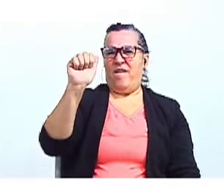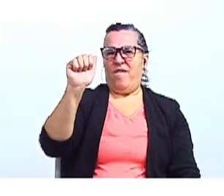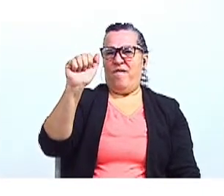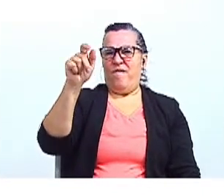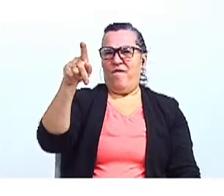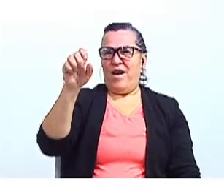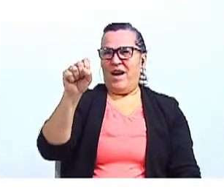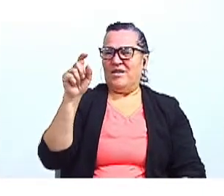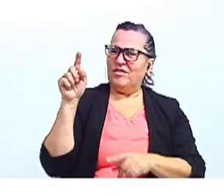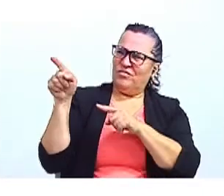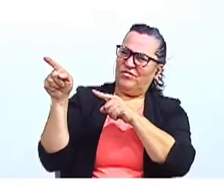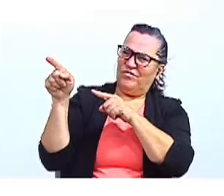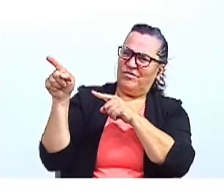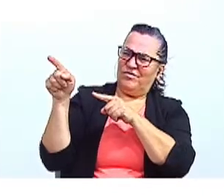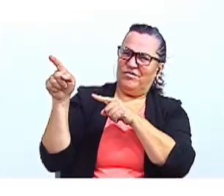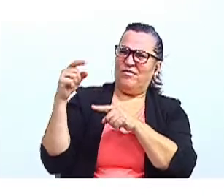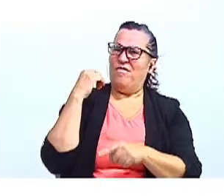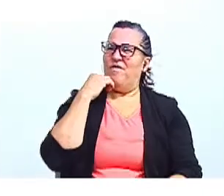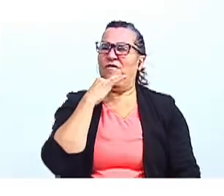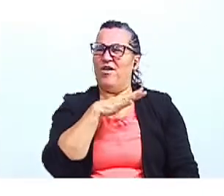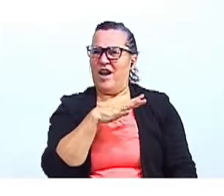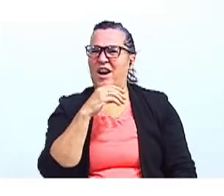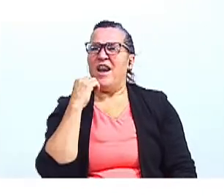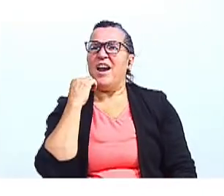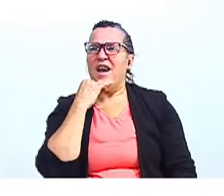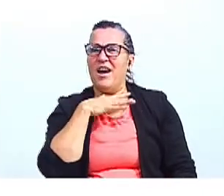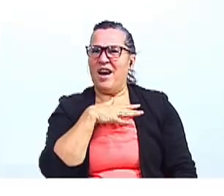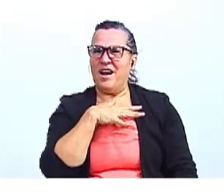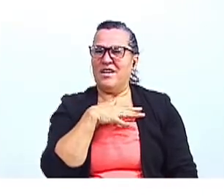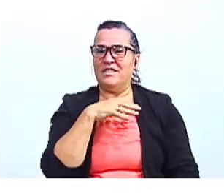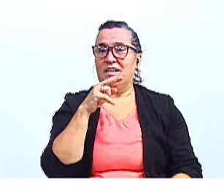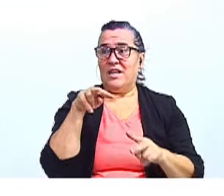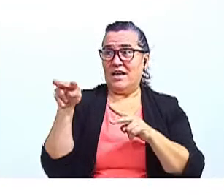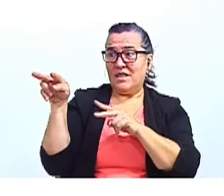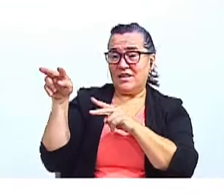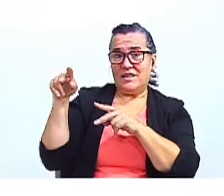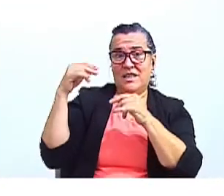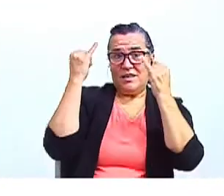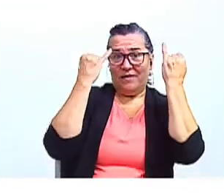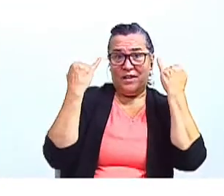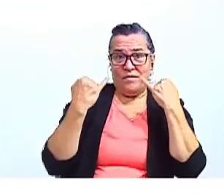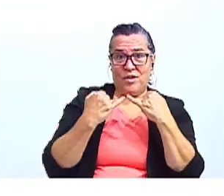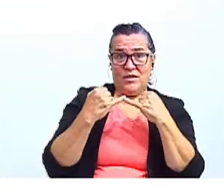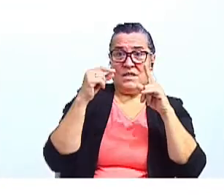Okay, very good. Now, based on these pictures and words,